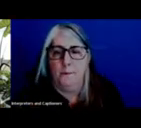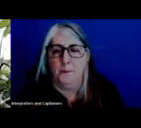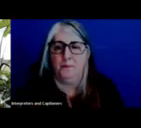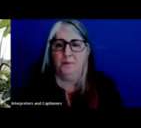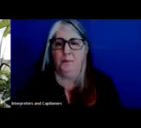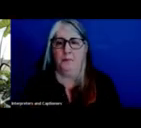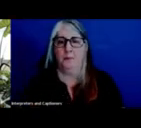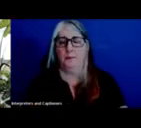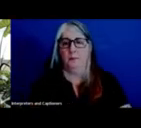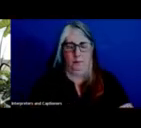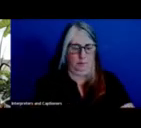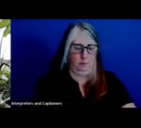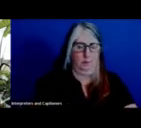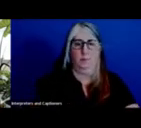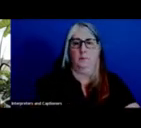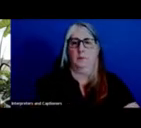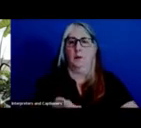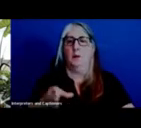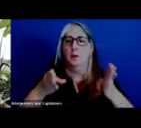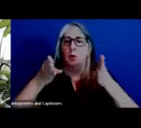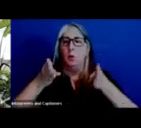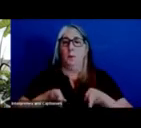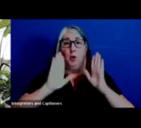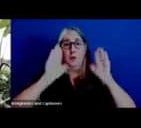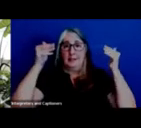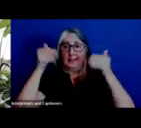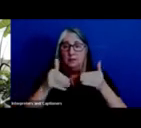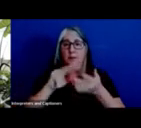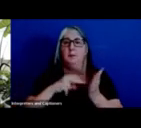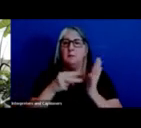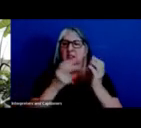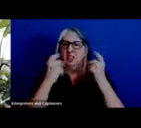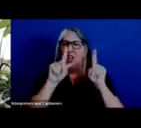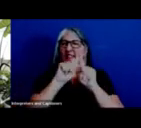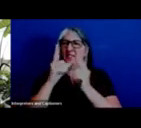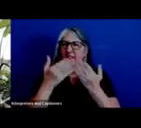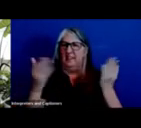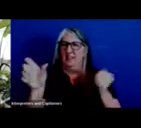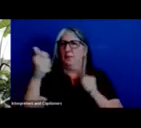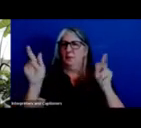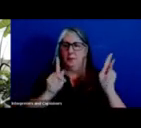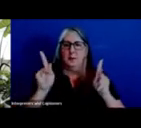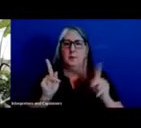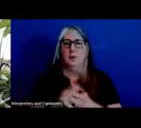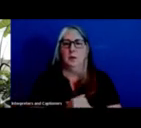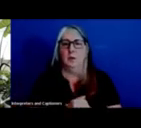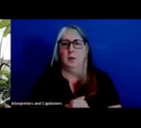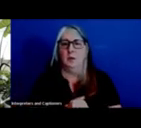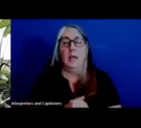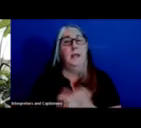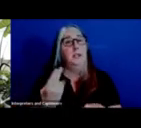person-centered means a lot of different things to a lot of different people. And it's used as a